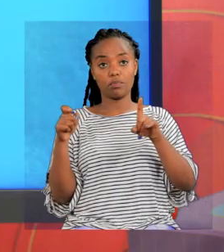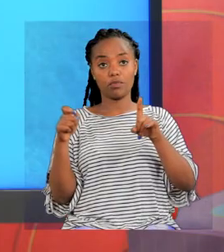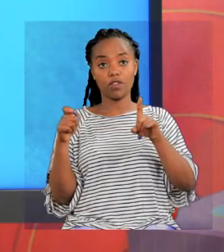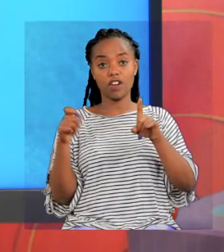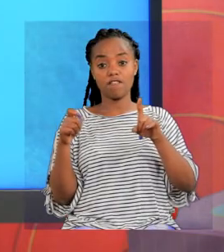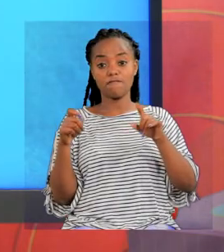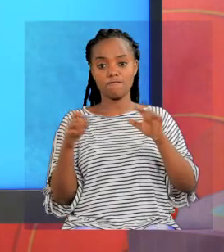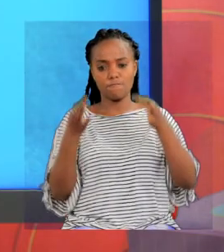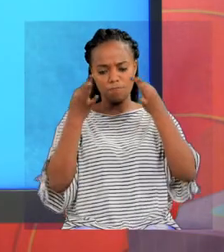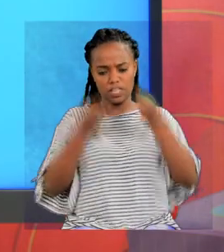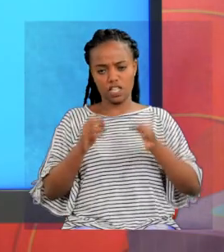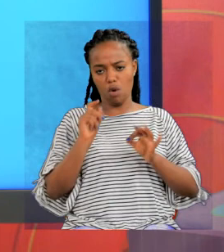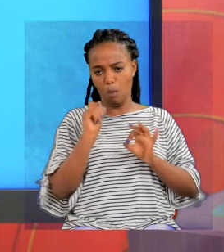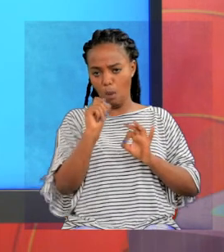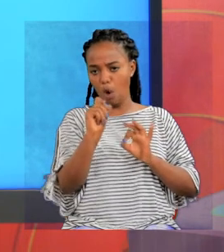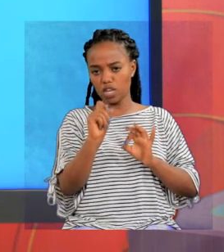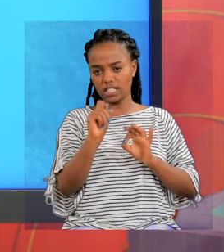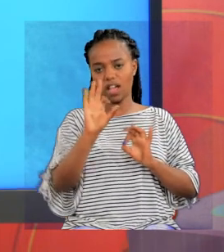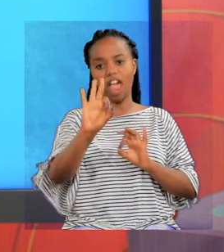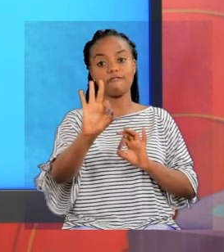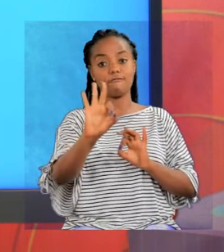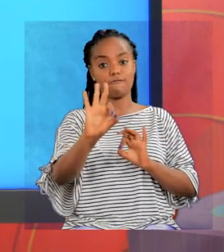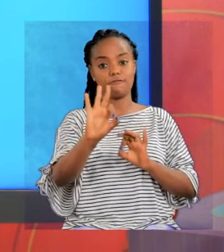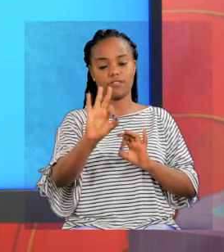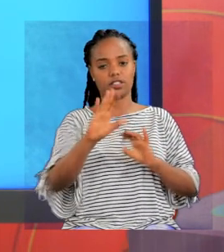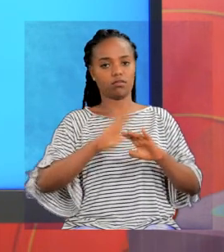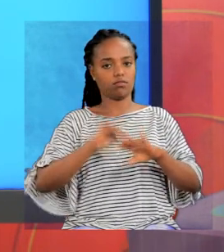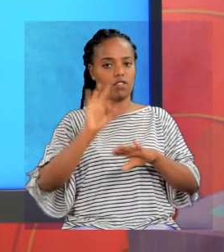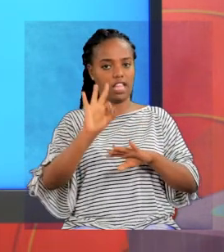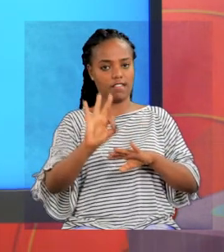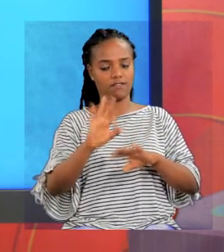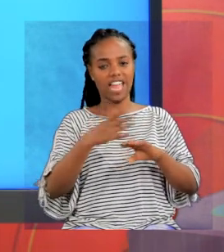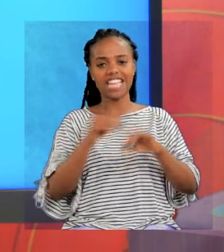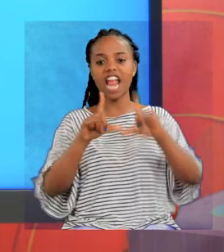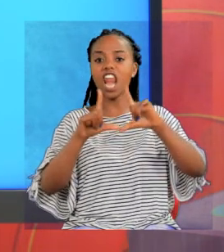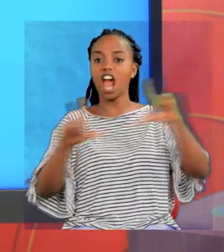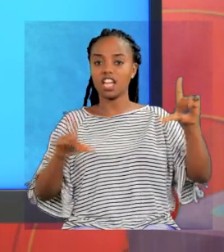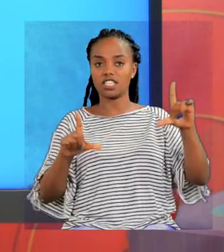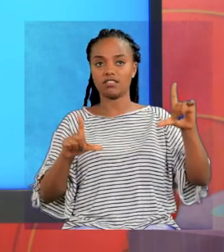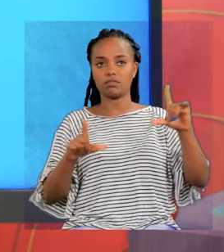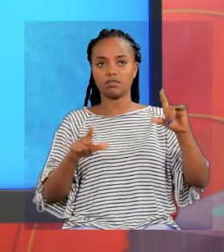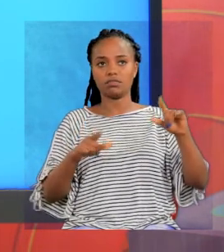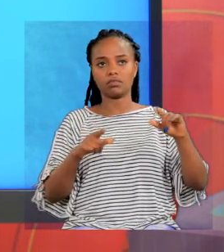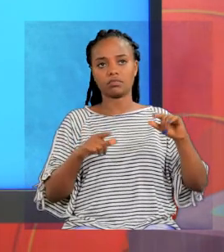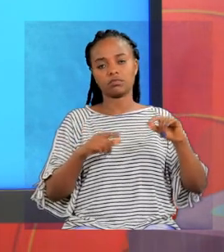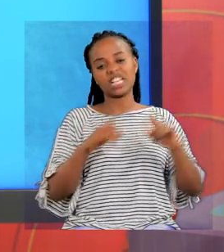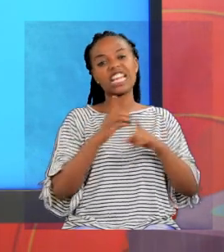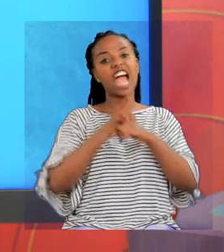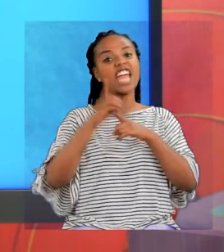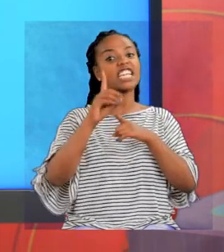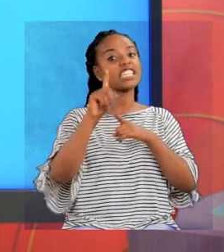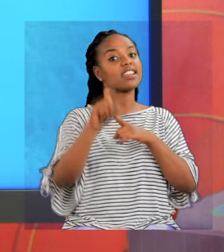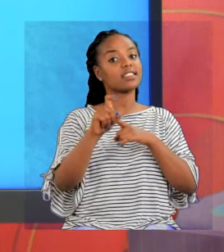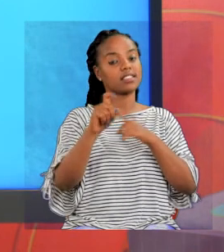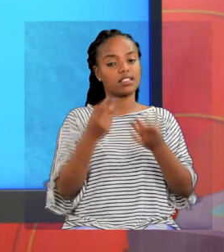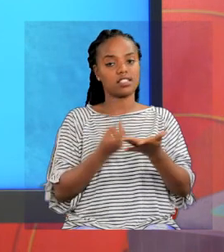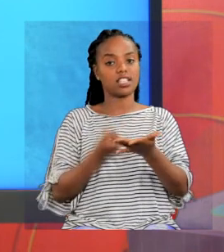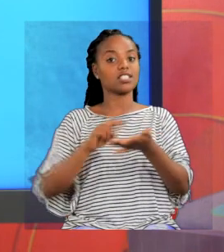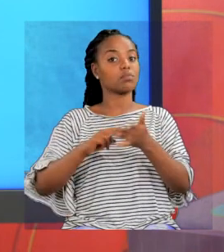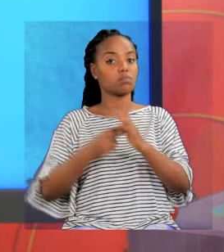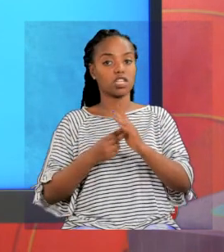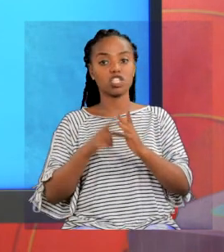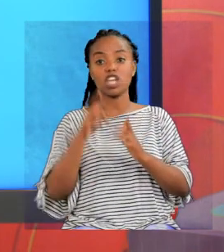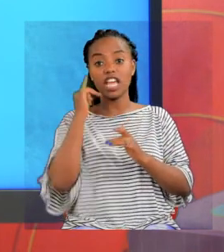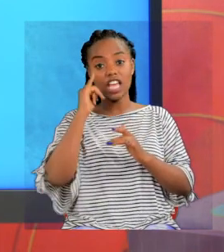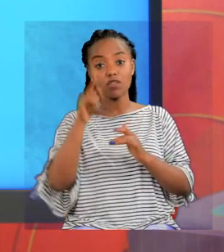a fixed point, we call this fixed point F, focus, and a fixed line, we call this directrix. So this means that if